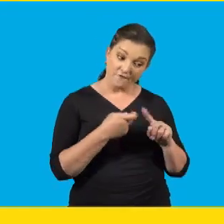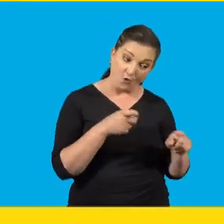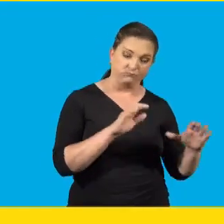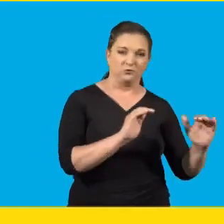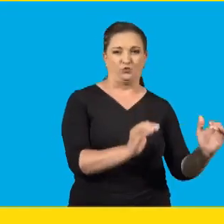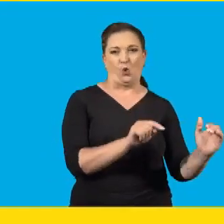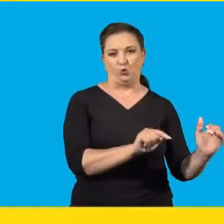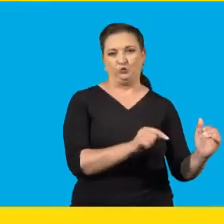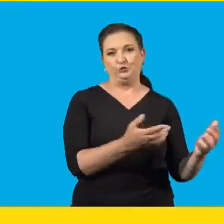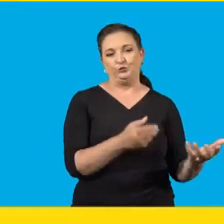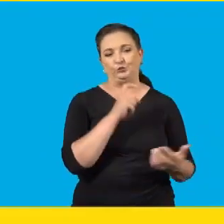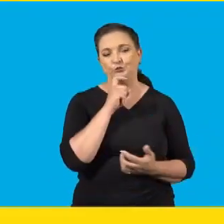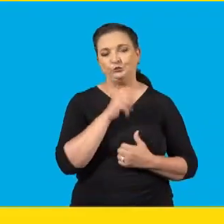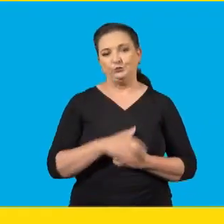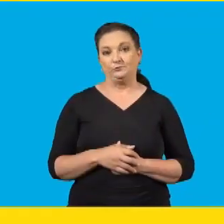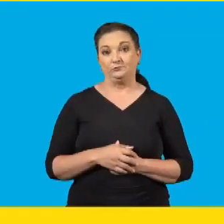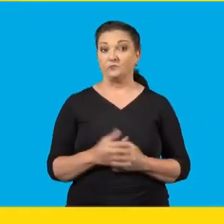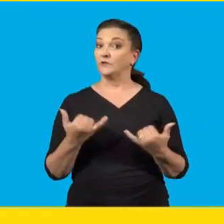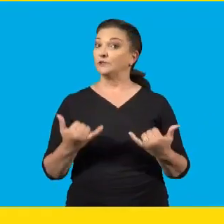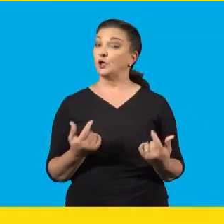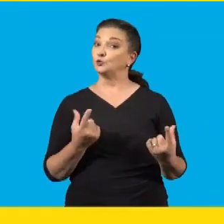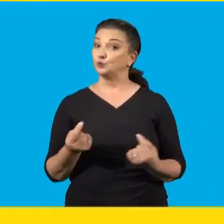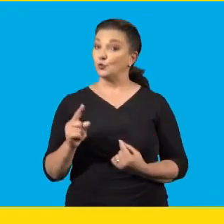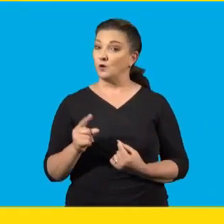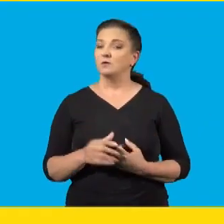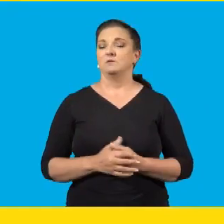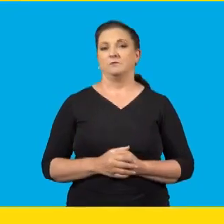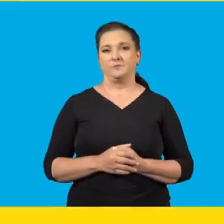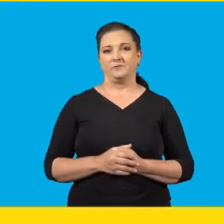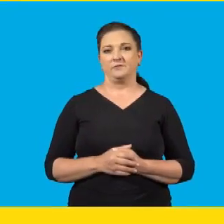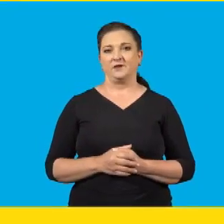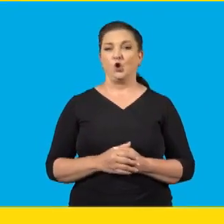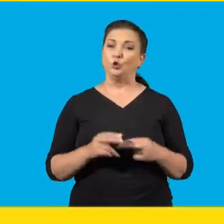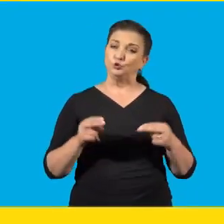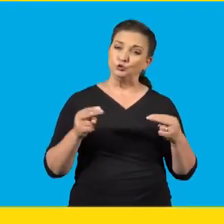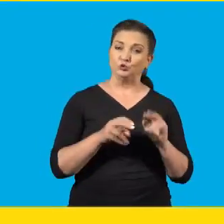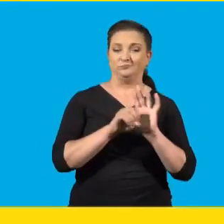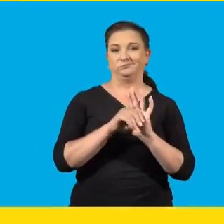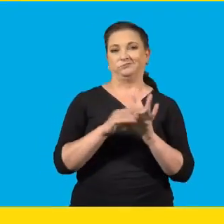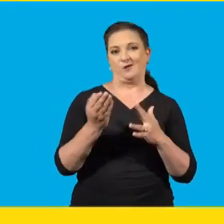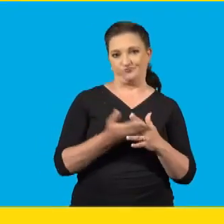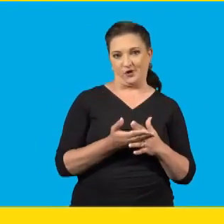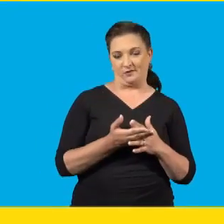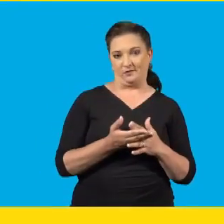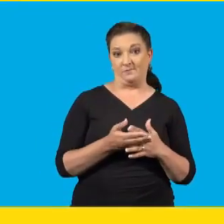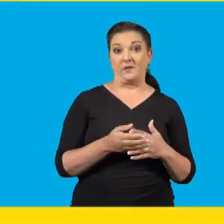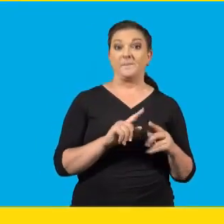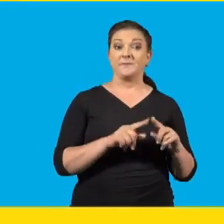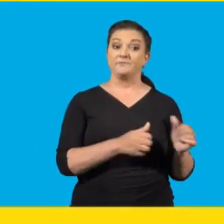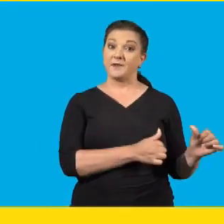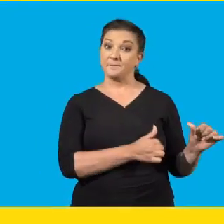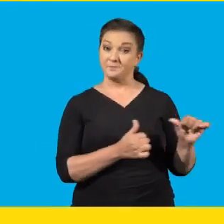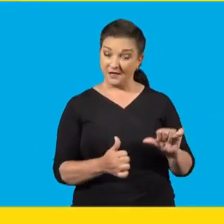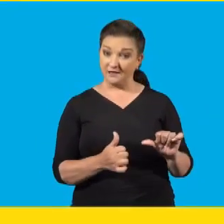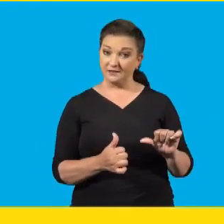source. So what we are going to do now, we are going to break for a very short commercial break, and when we